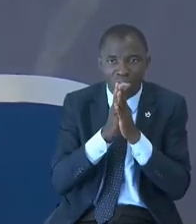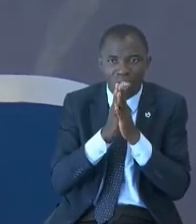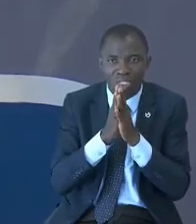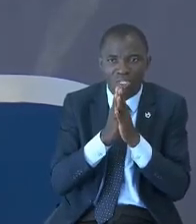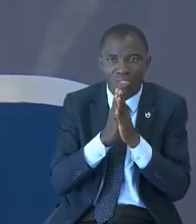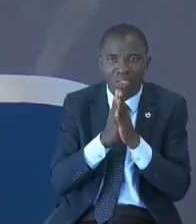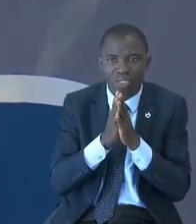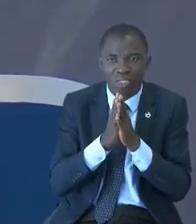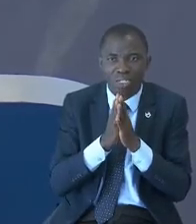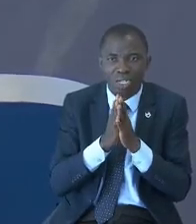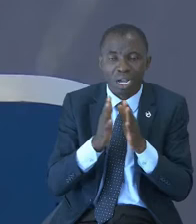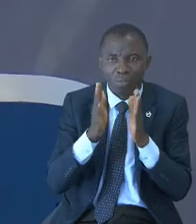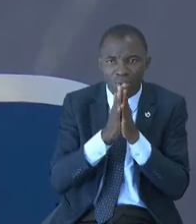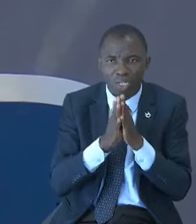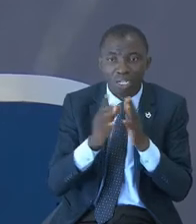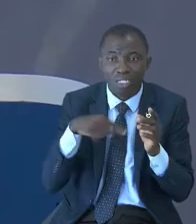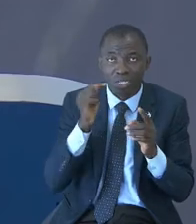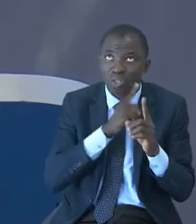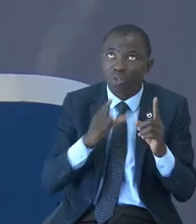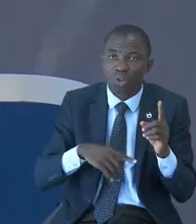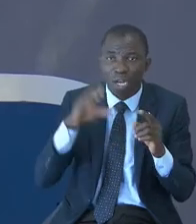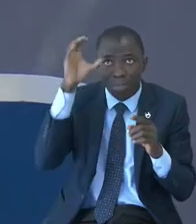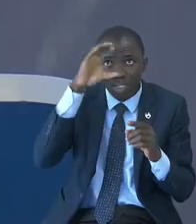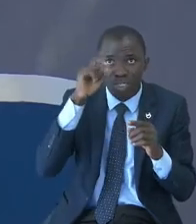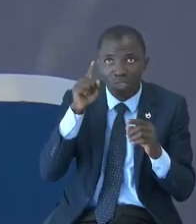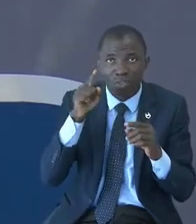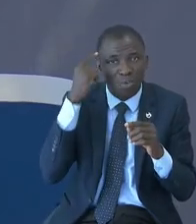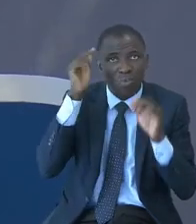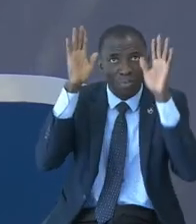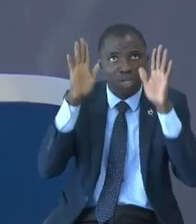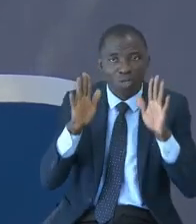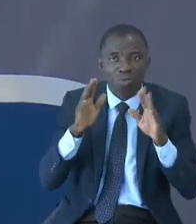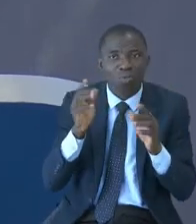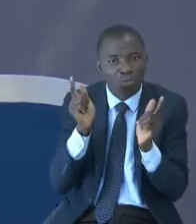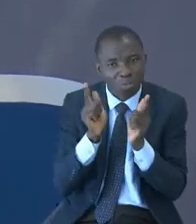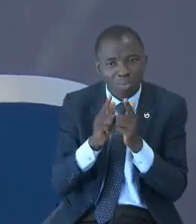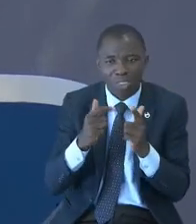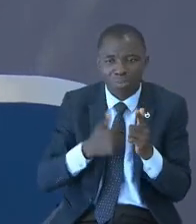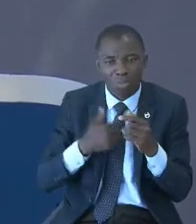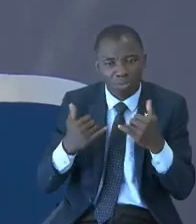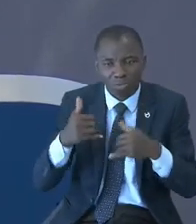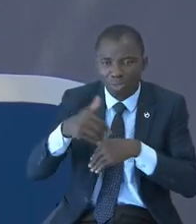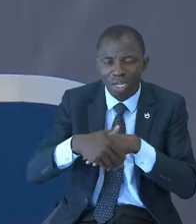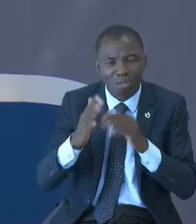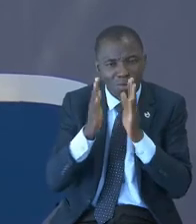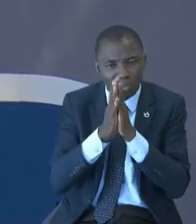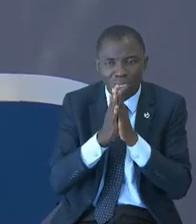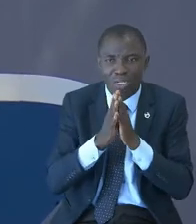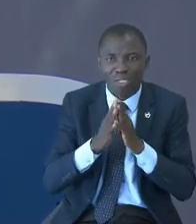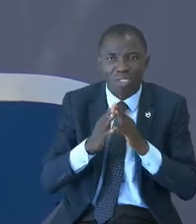God, immediately you are healed. So get ready. Get tonight. There'll be shouting